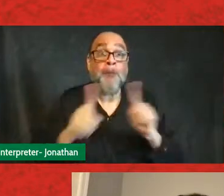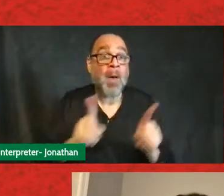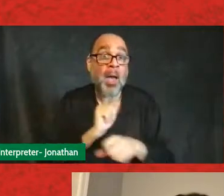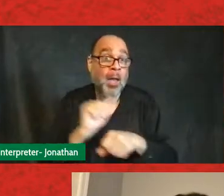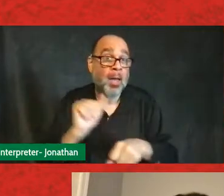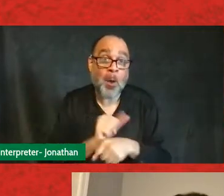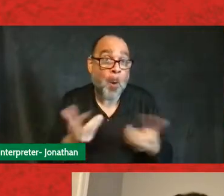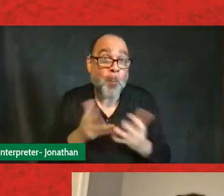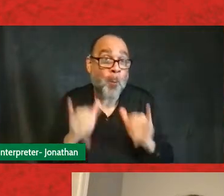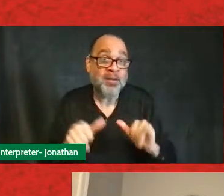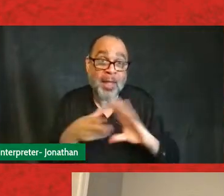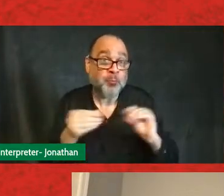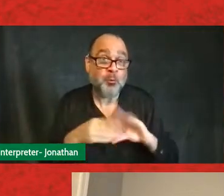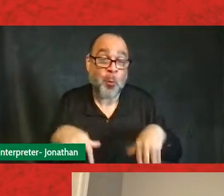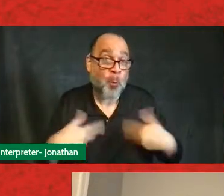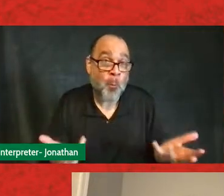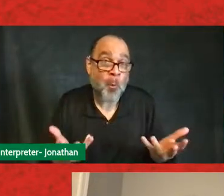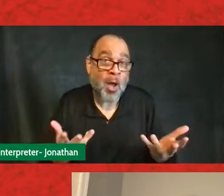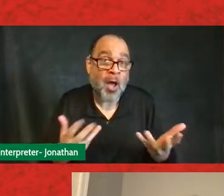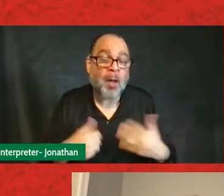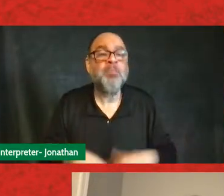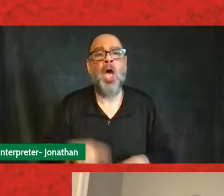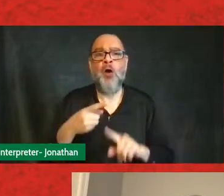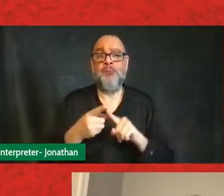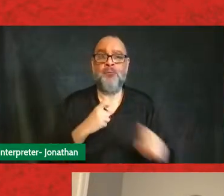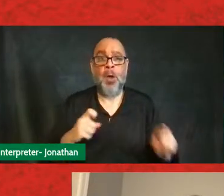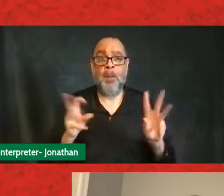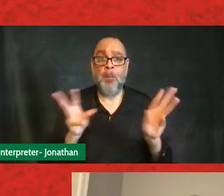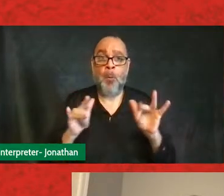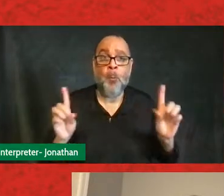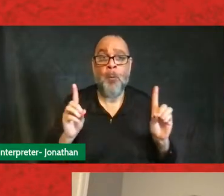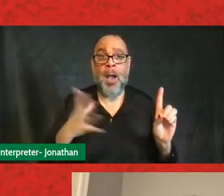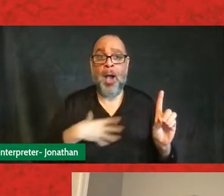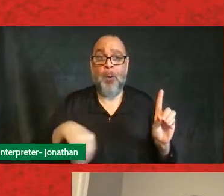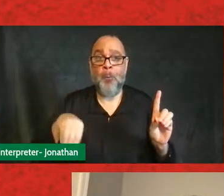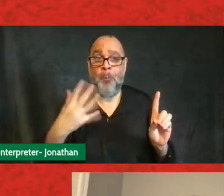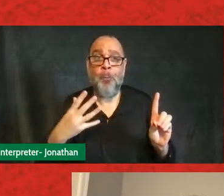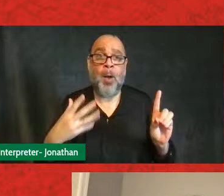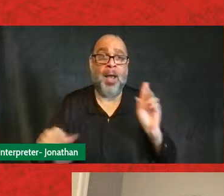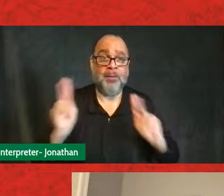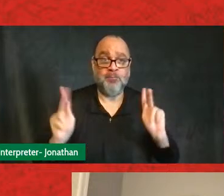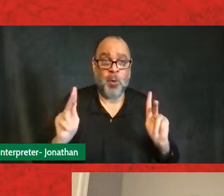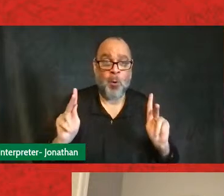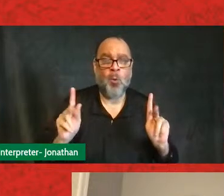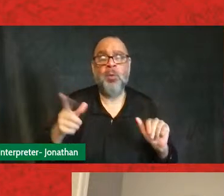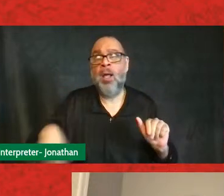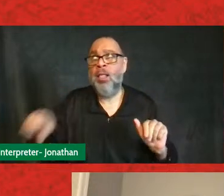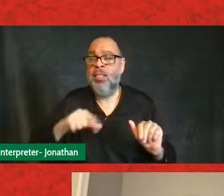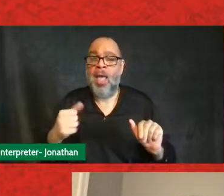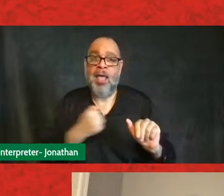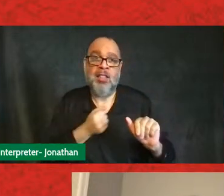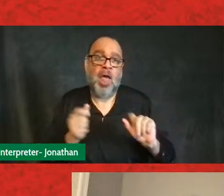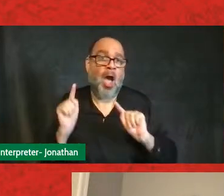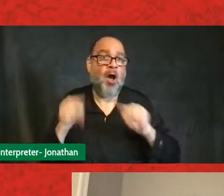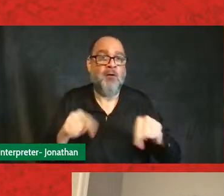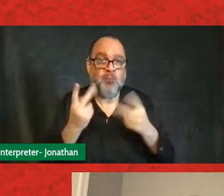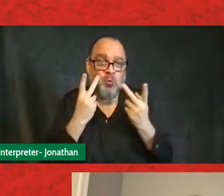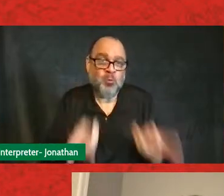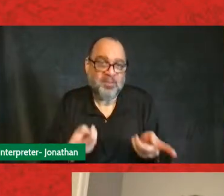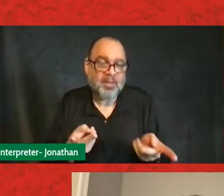So rowdy white folks loved to come see William Brown's theater up in the